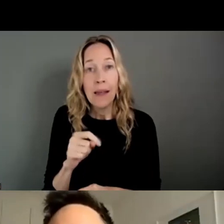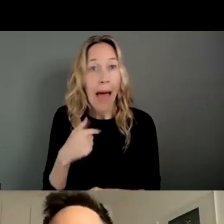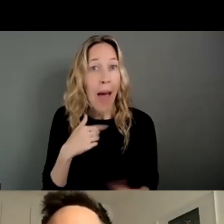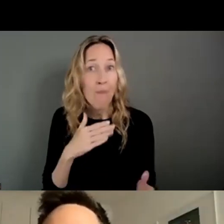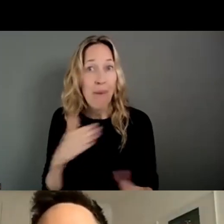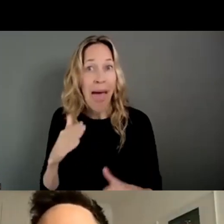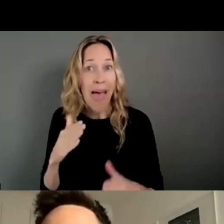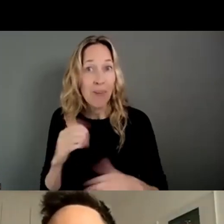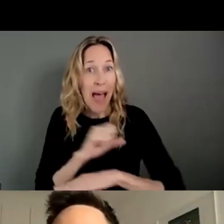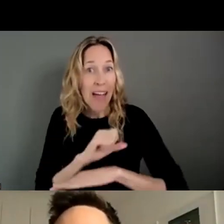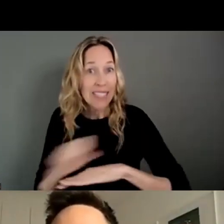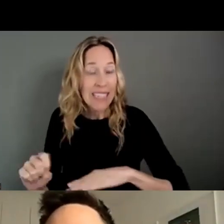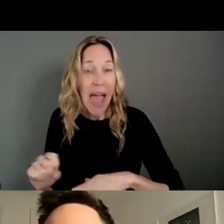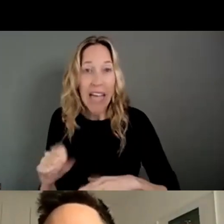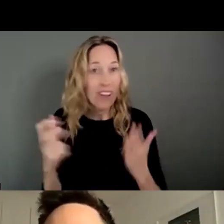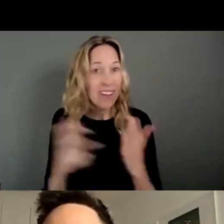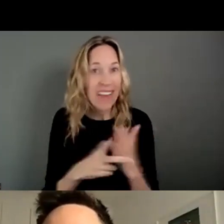Okay.